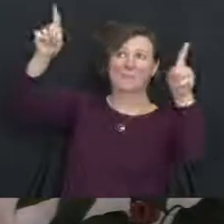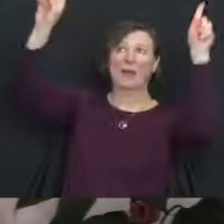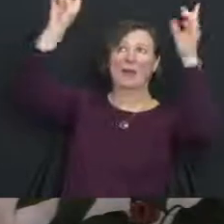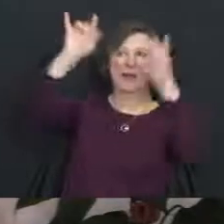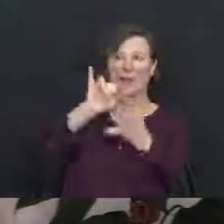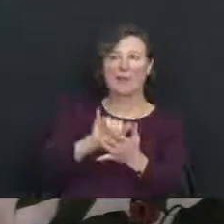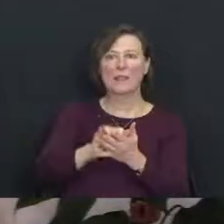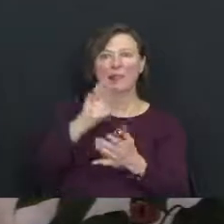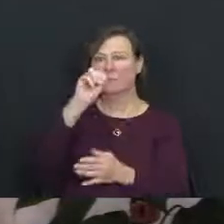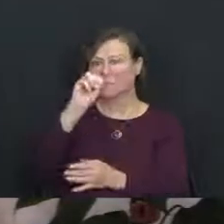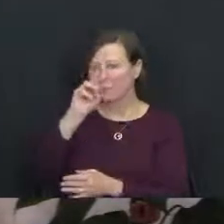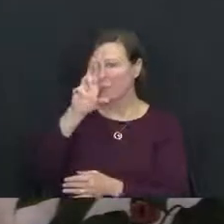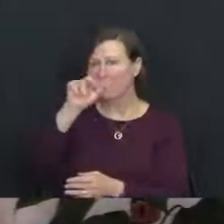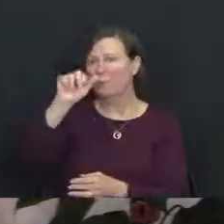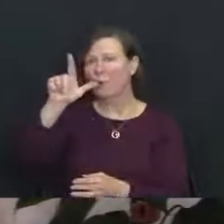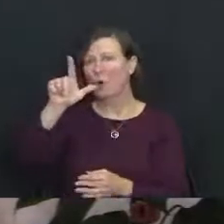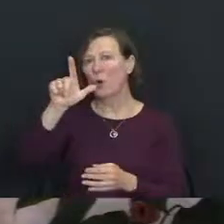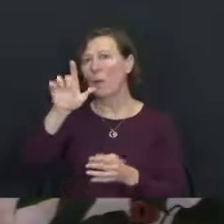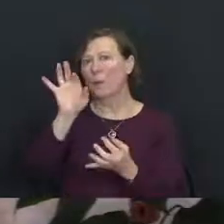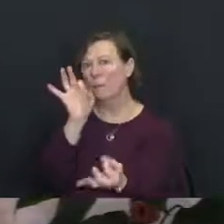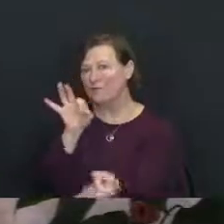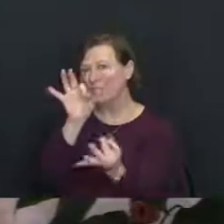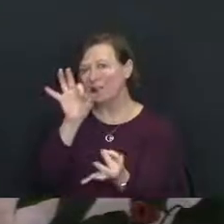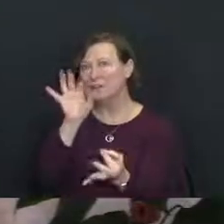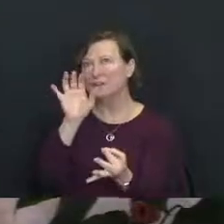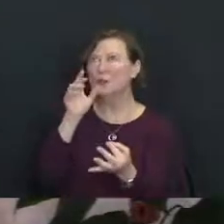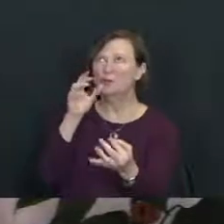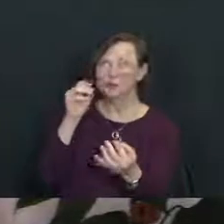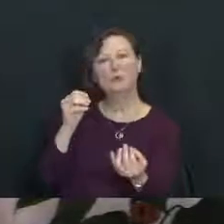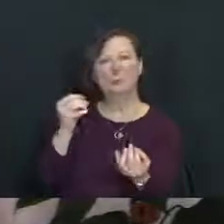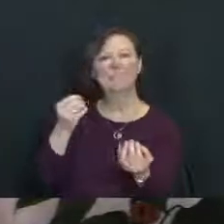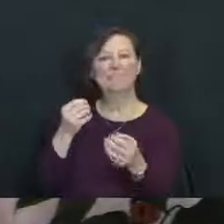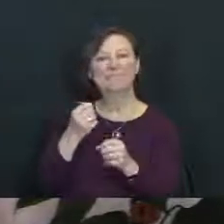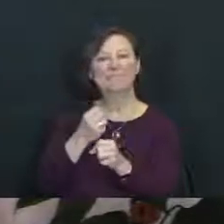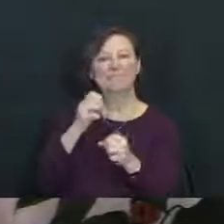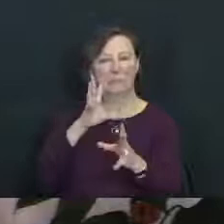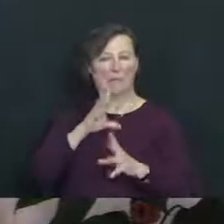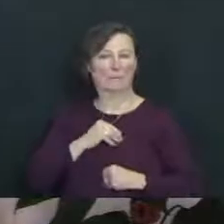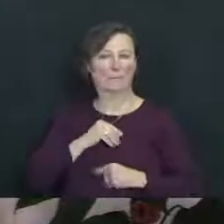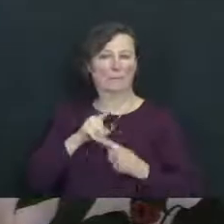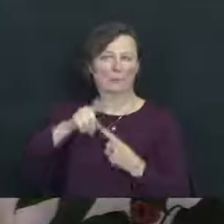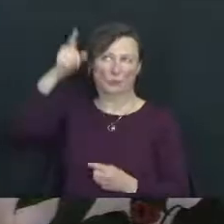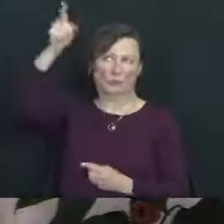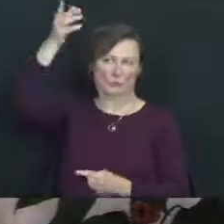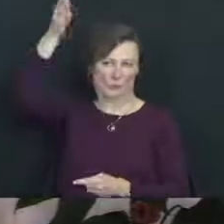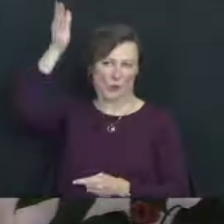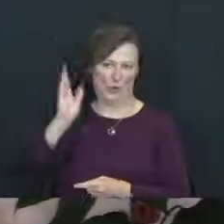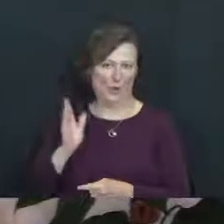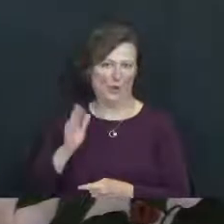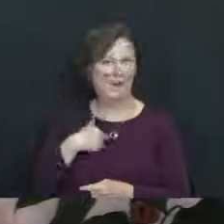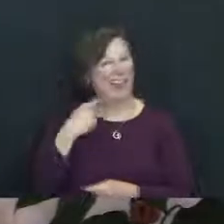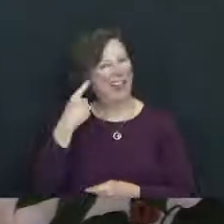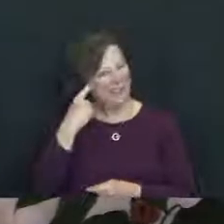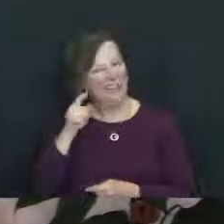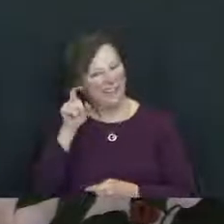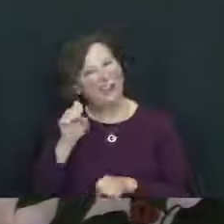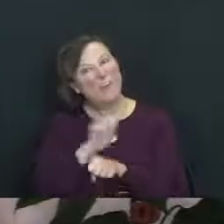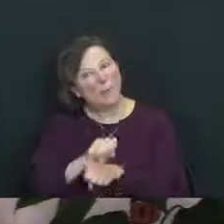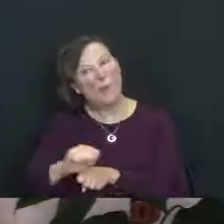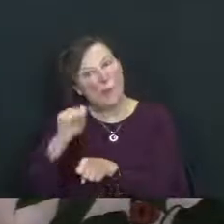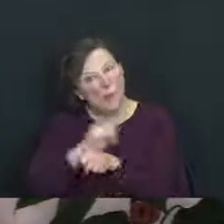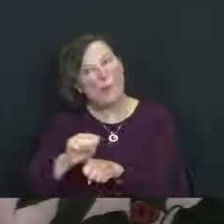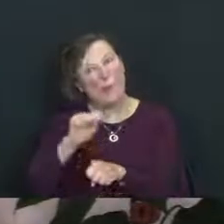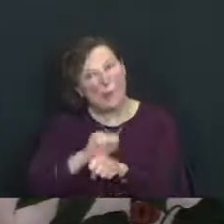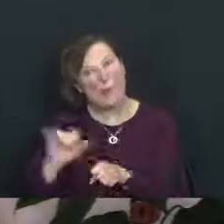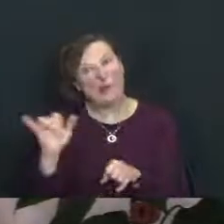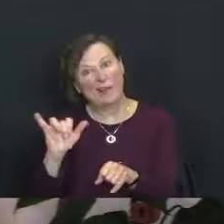perfection to pass muster with the Almighty. So I figured you're going to have to work like hell to get into